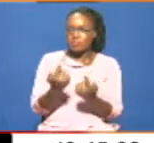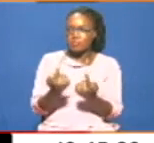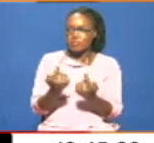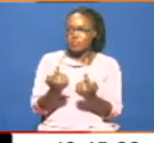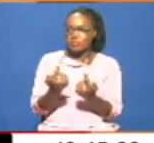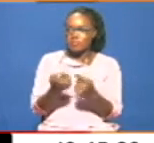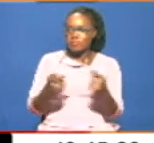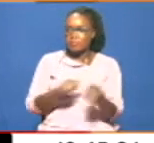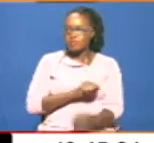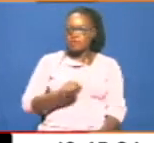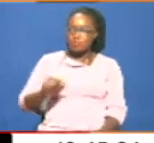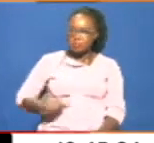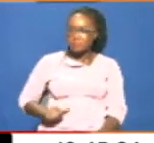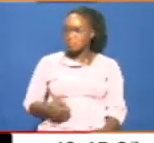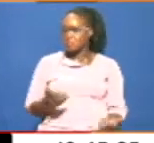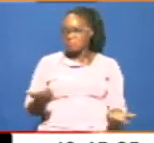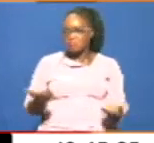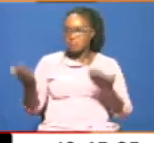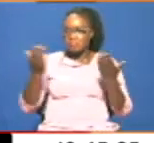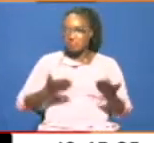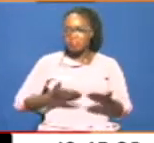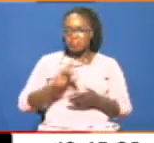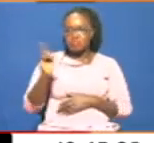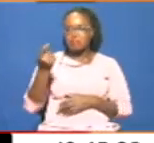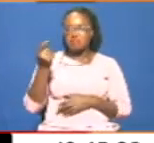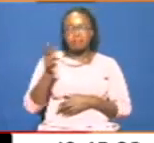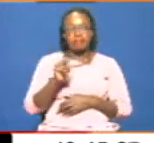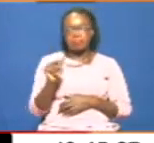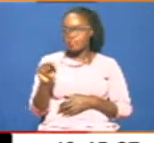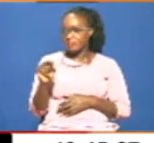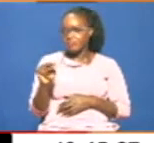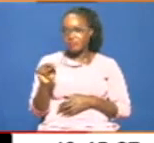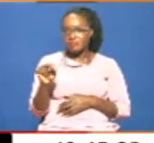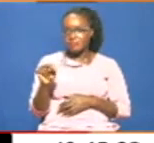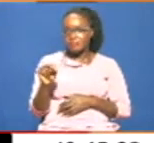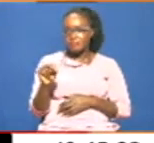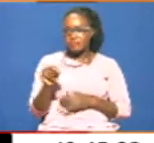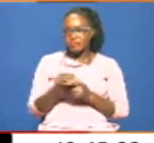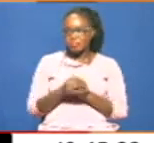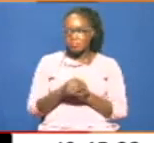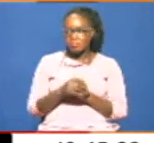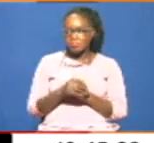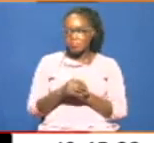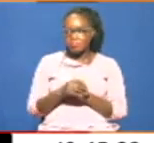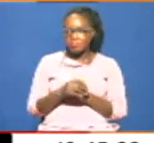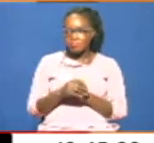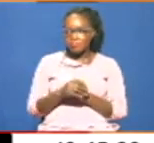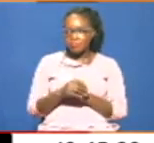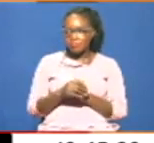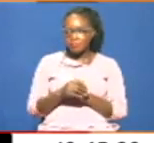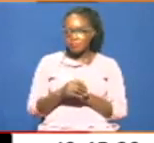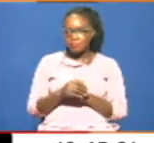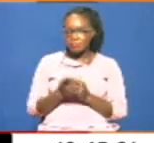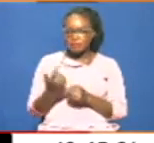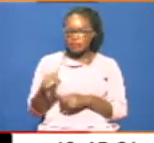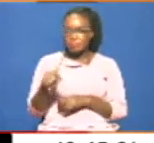China or whatever and bringing them to a market with just changing the brand name. Mm-hmm. We are actually